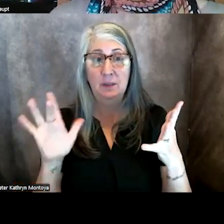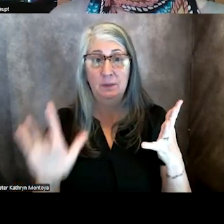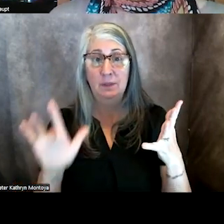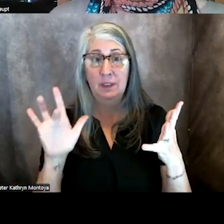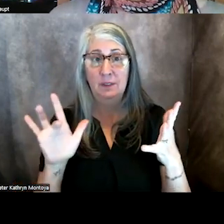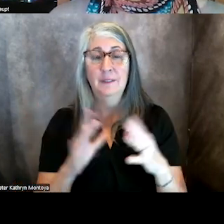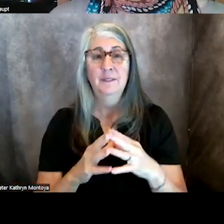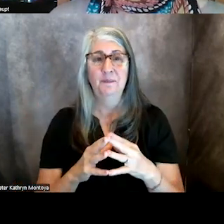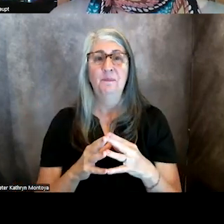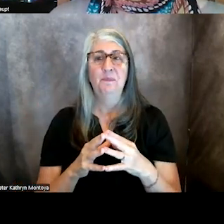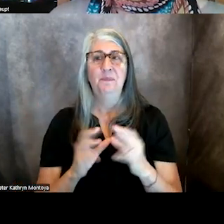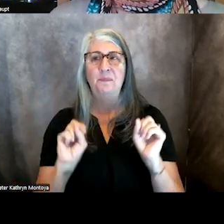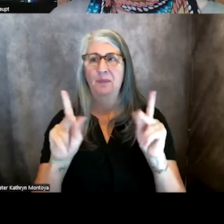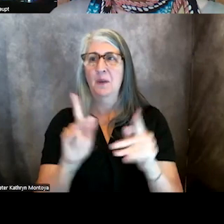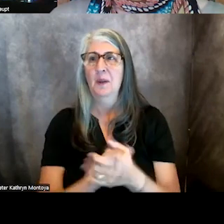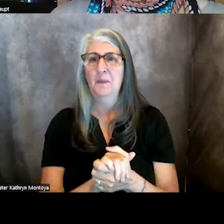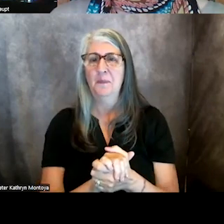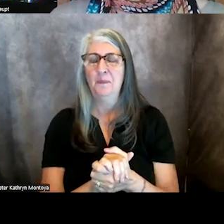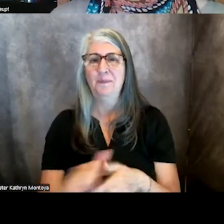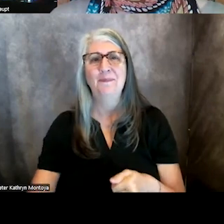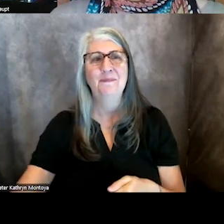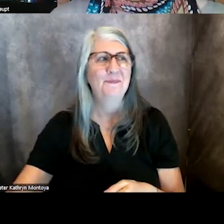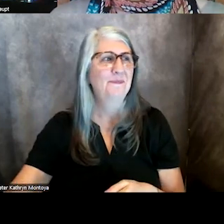All right. Let's see.